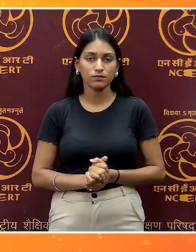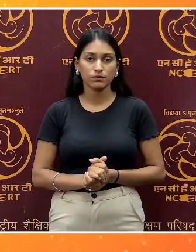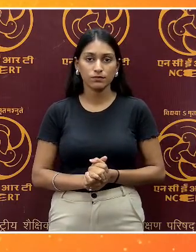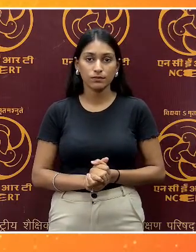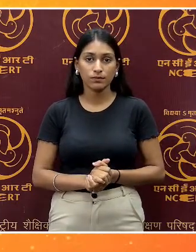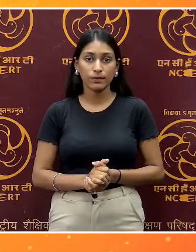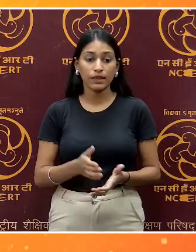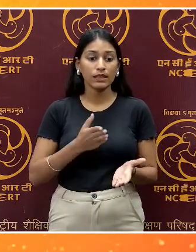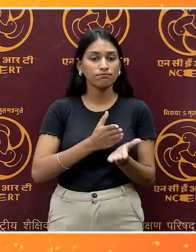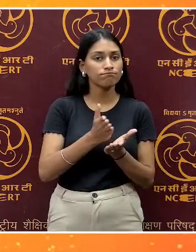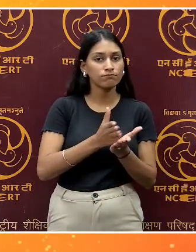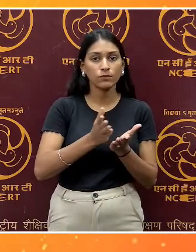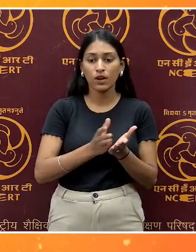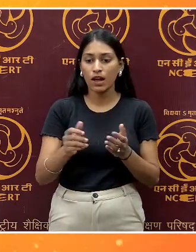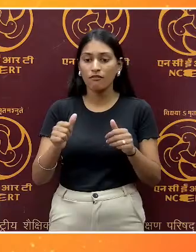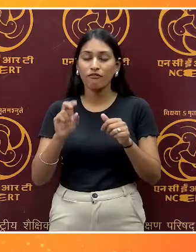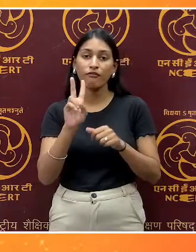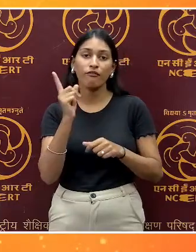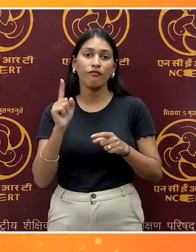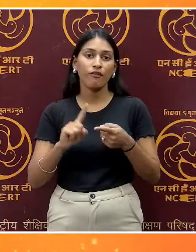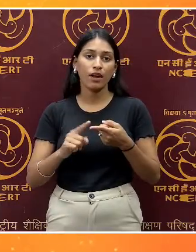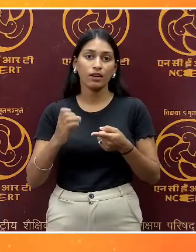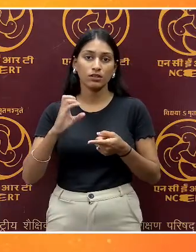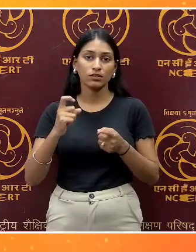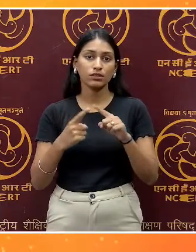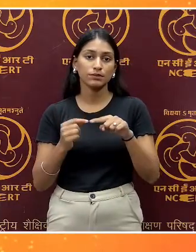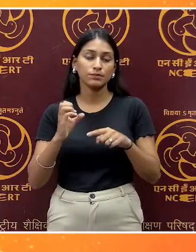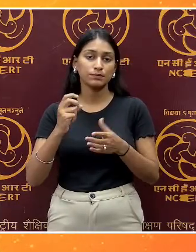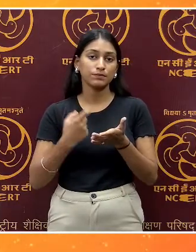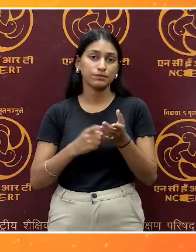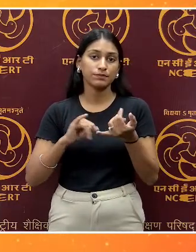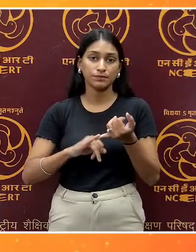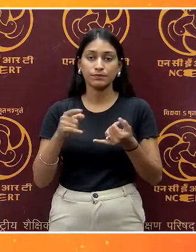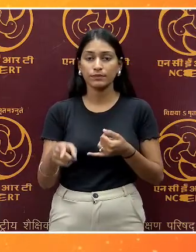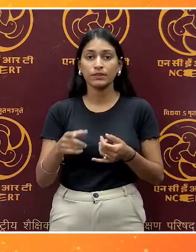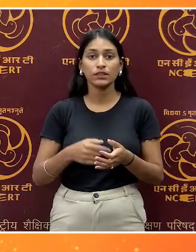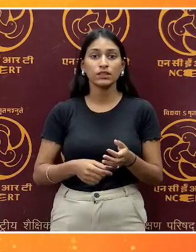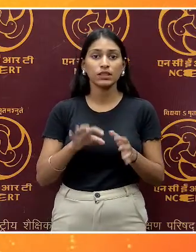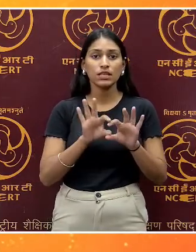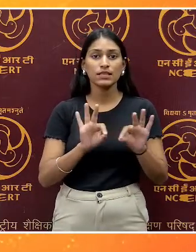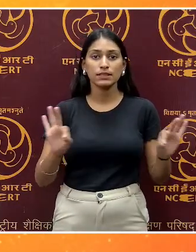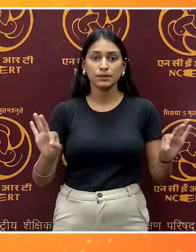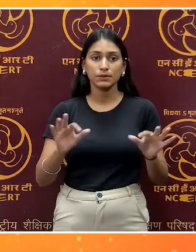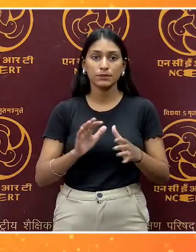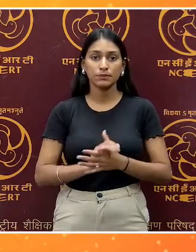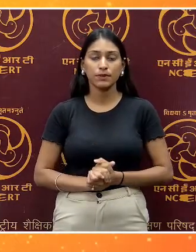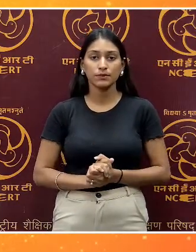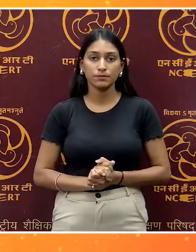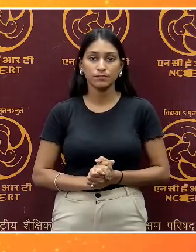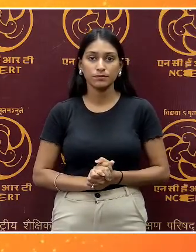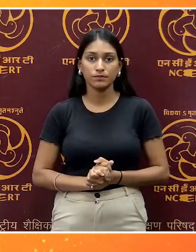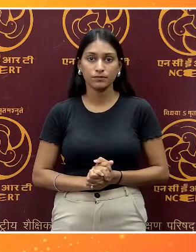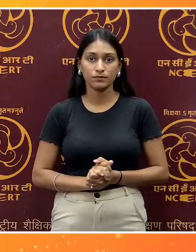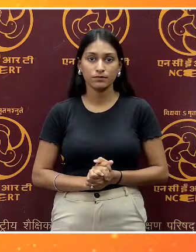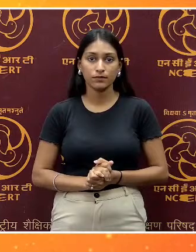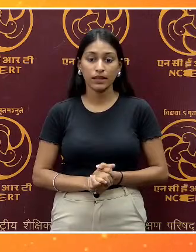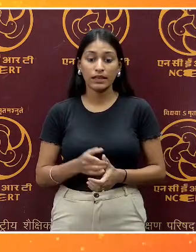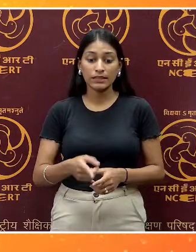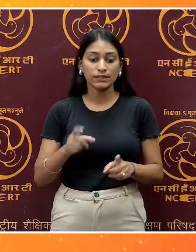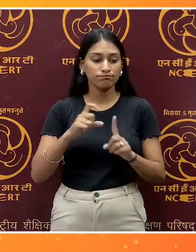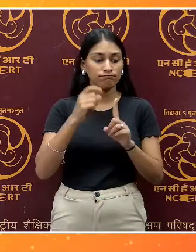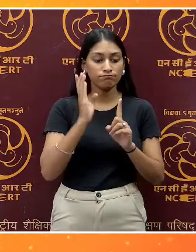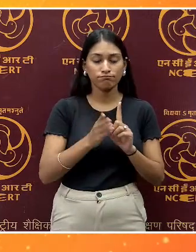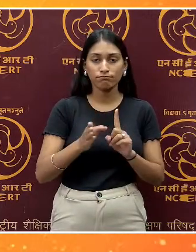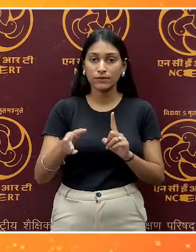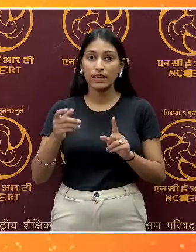Types of vectors, first thing, equal vectors, very simple definition. Two vectors are said to